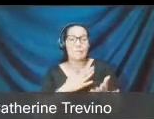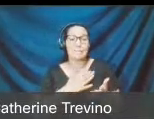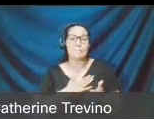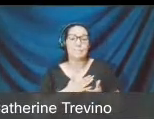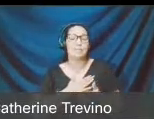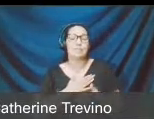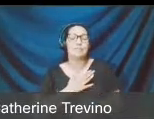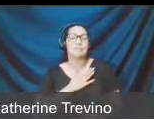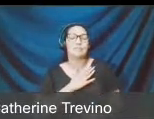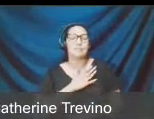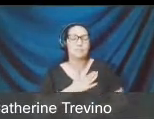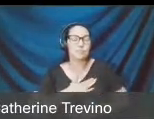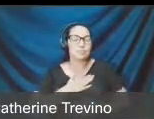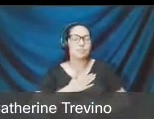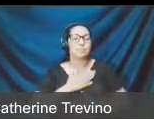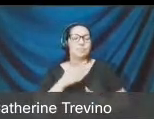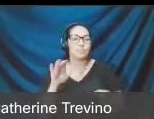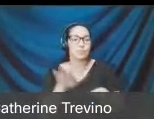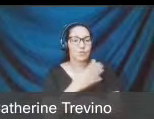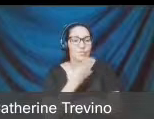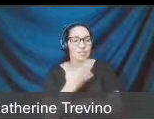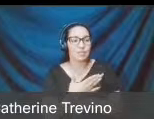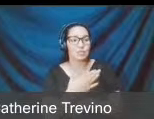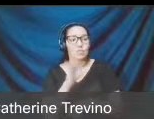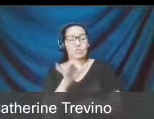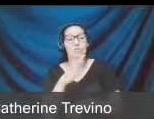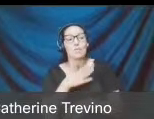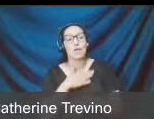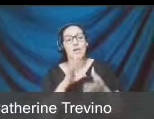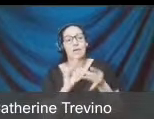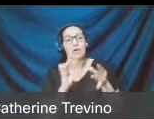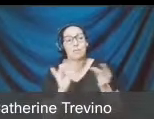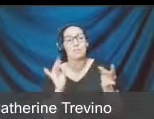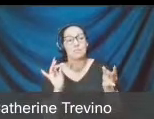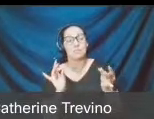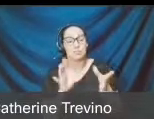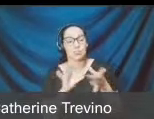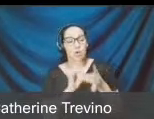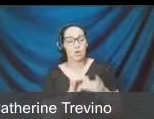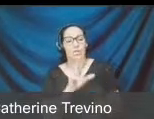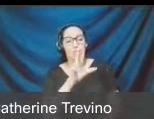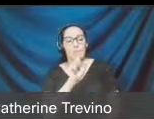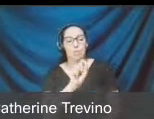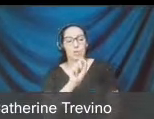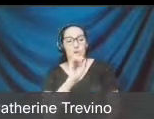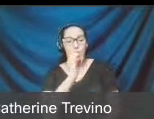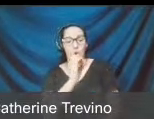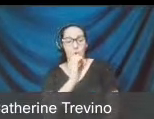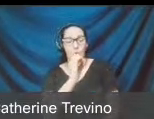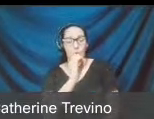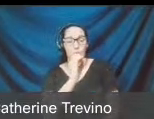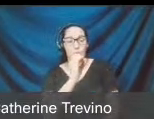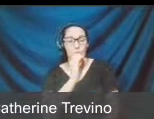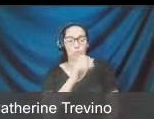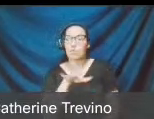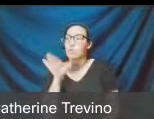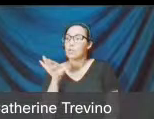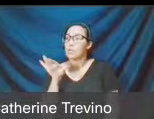thank you. And so those are my comments regarding 3.0. And with that, Ms. I want to move. Yes,